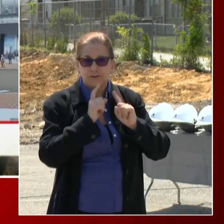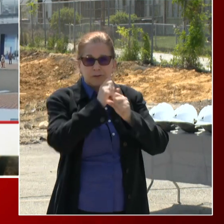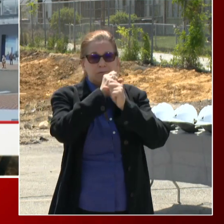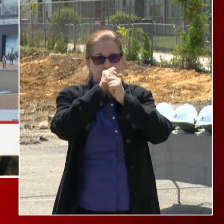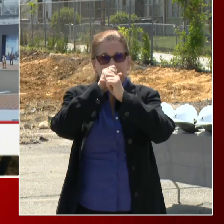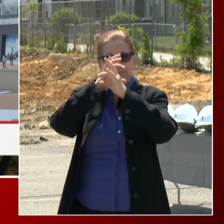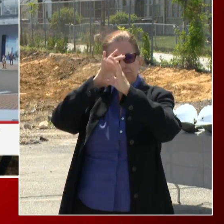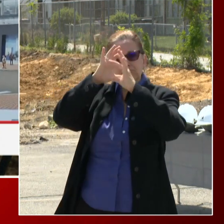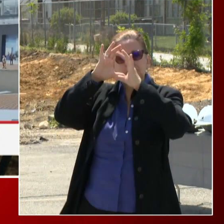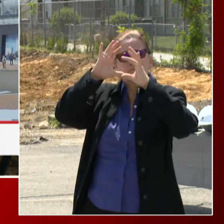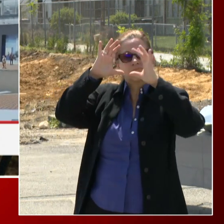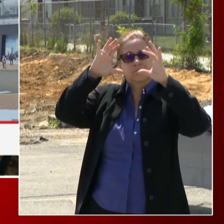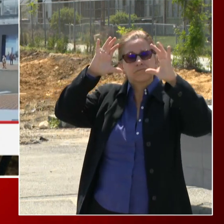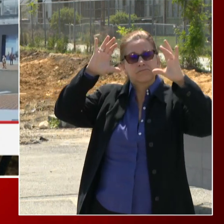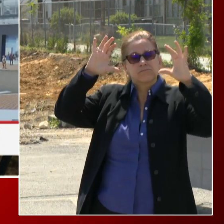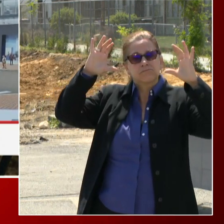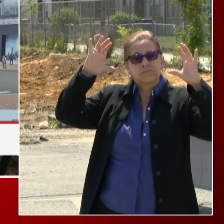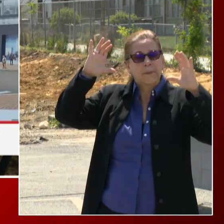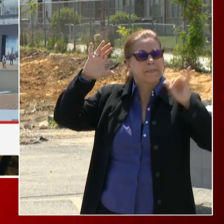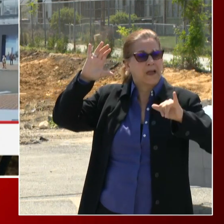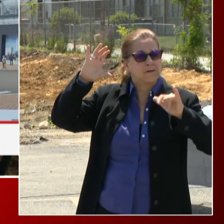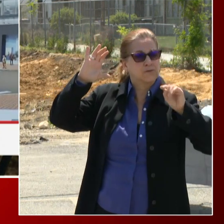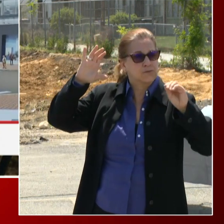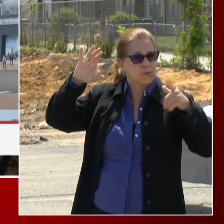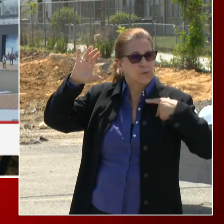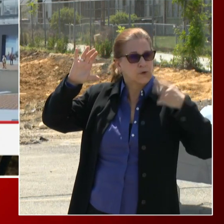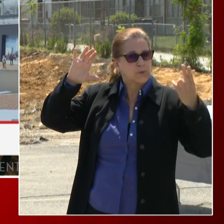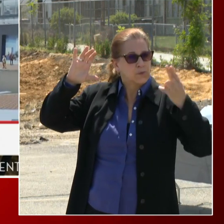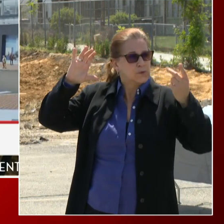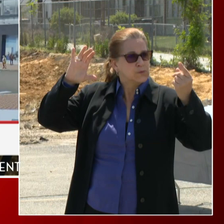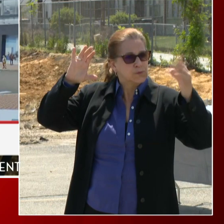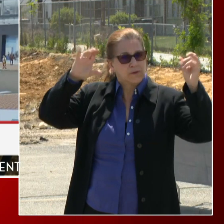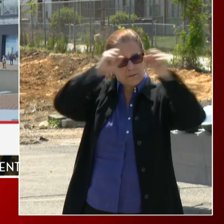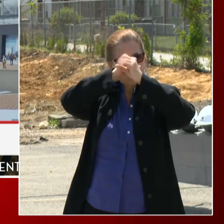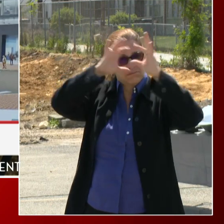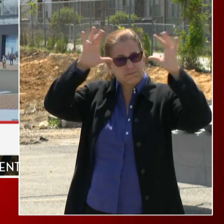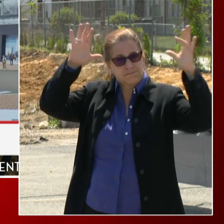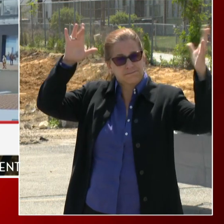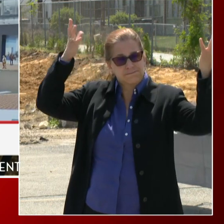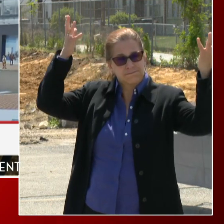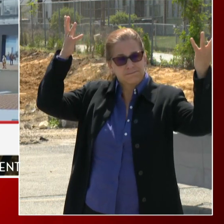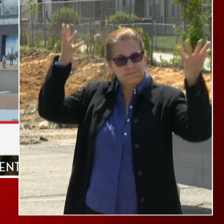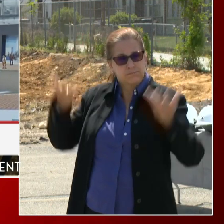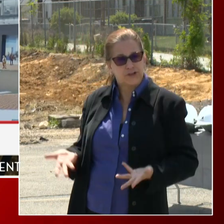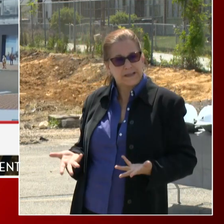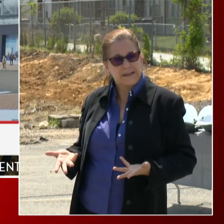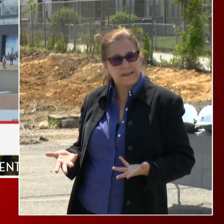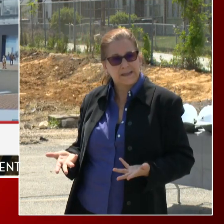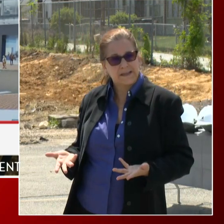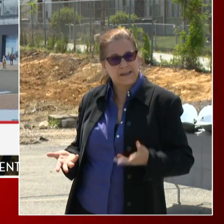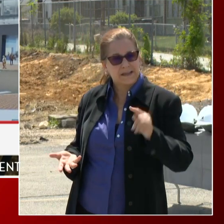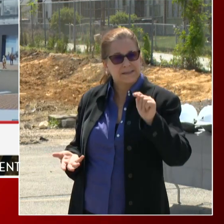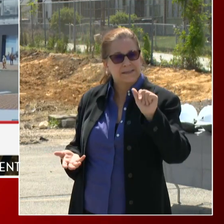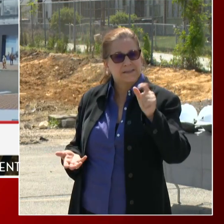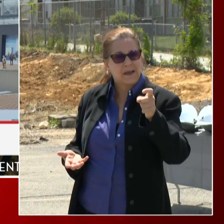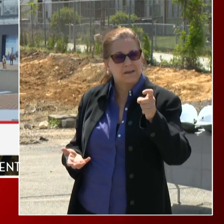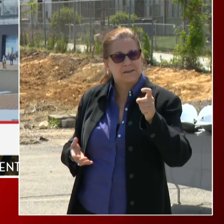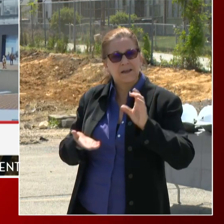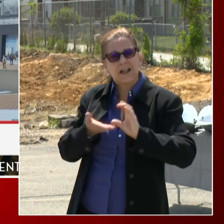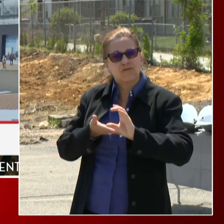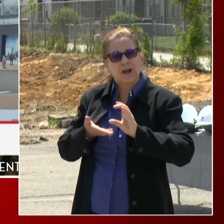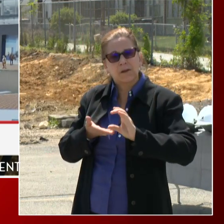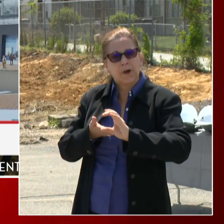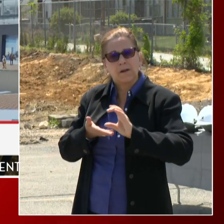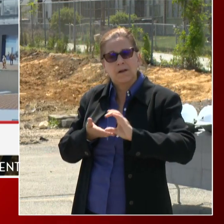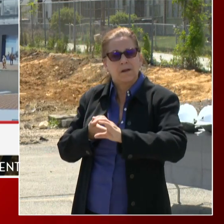to that we're going to use at this very site is called tax increment financing. All right, raise your hand if you know what